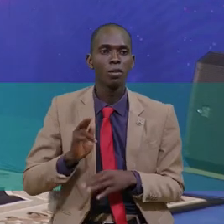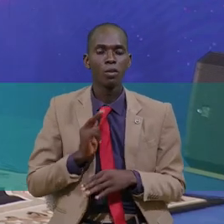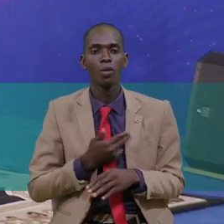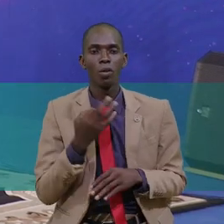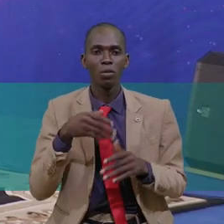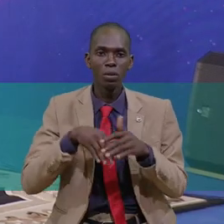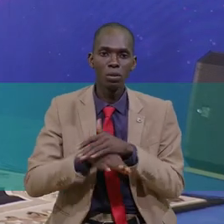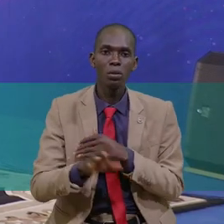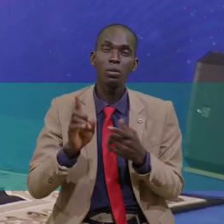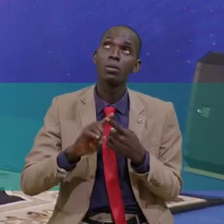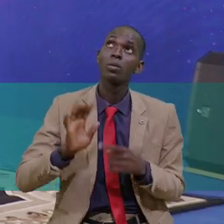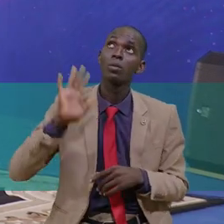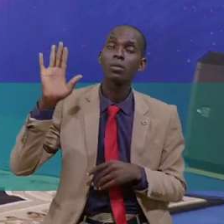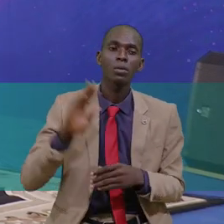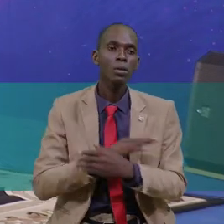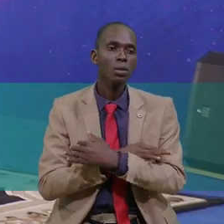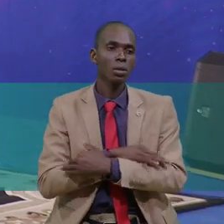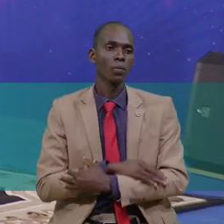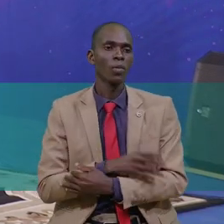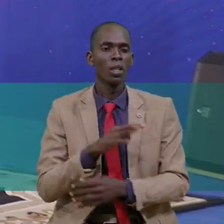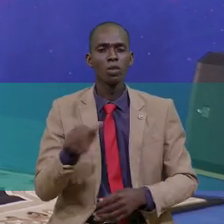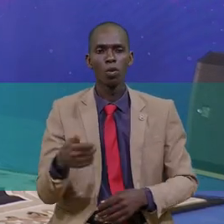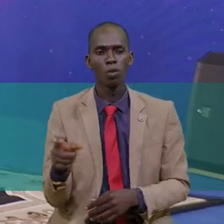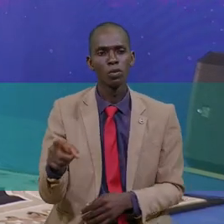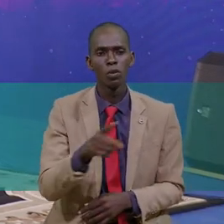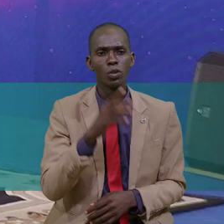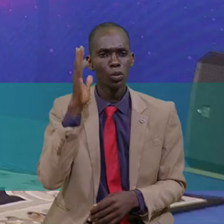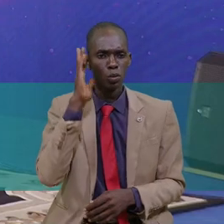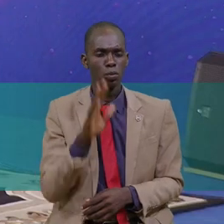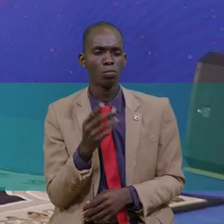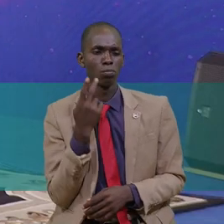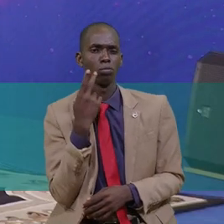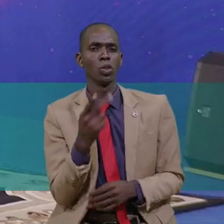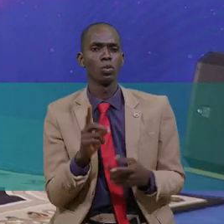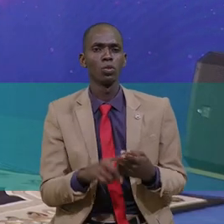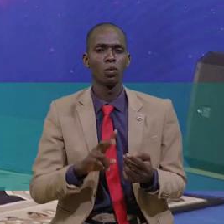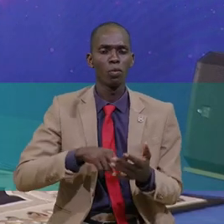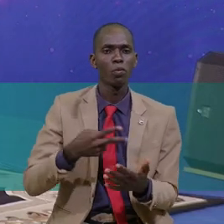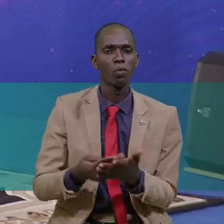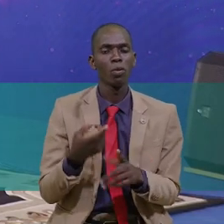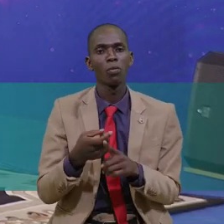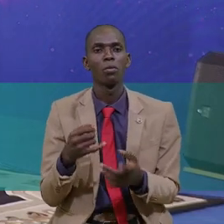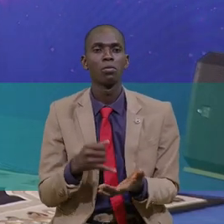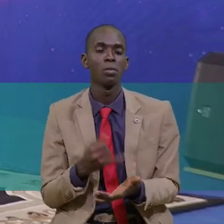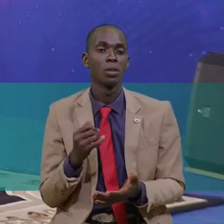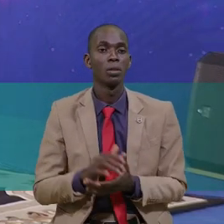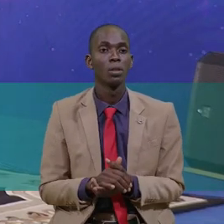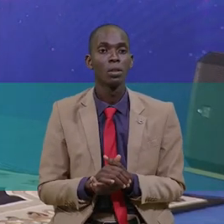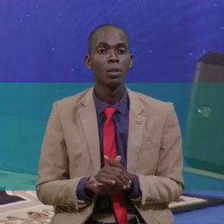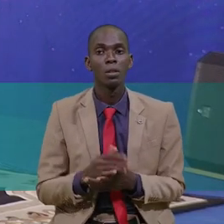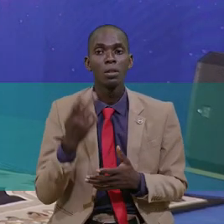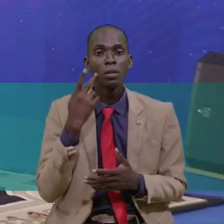rest, any of you should seem to come short of it. You know, after Christ has